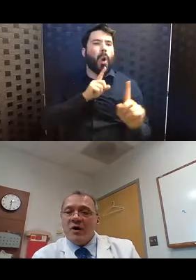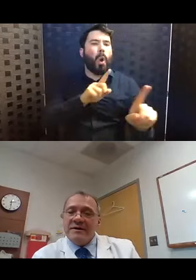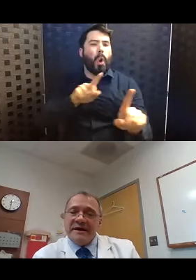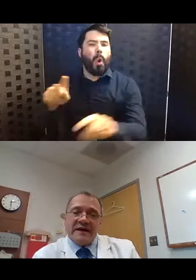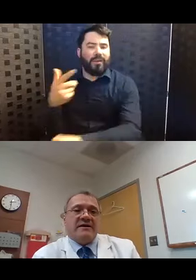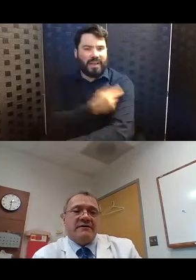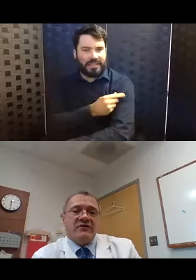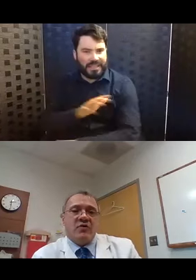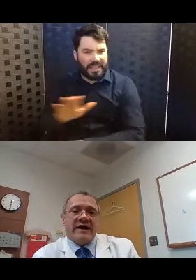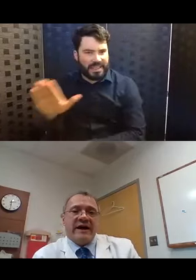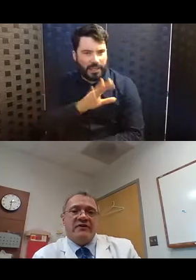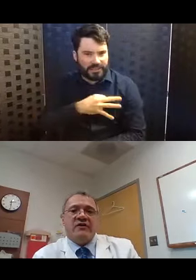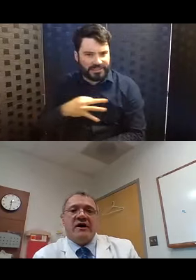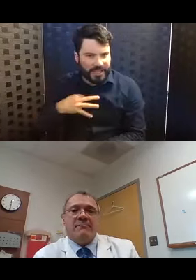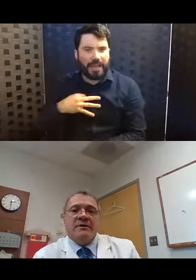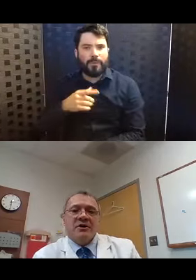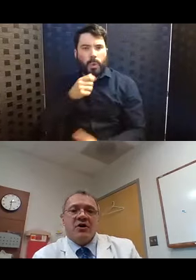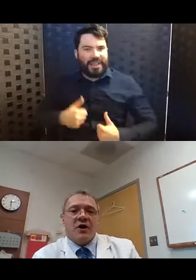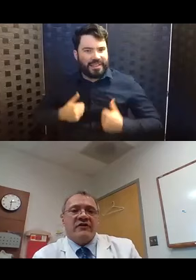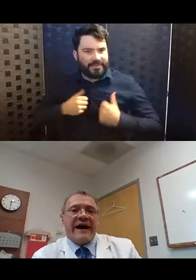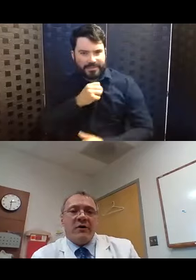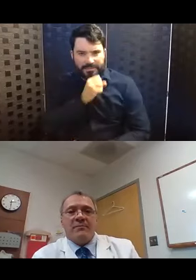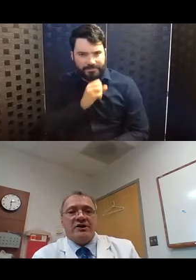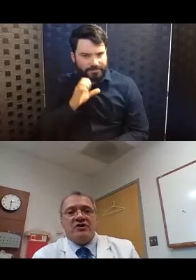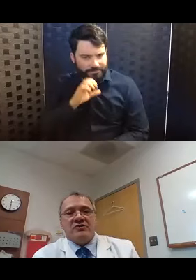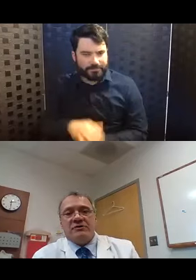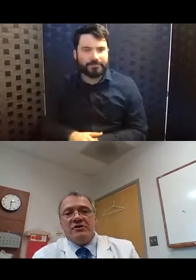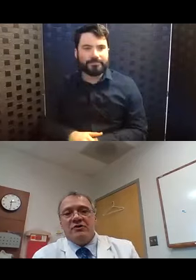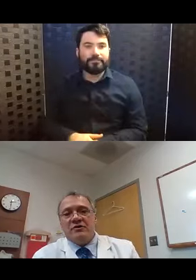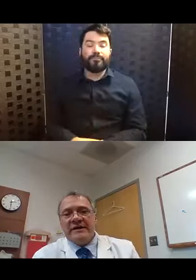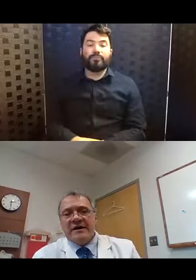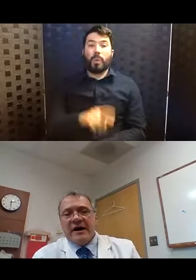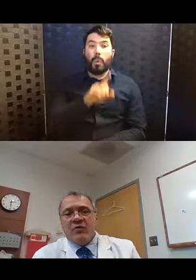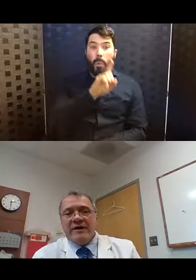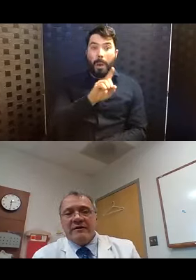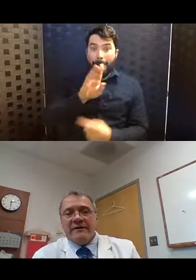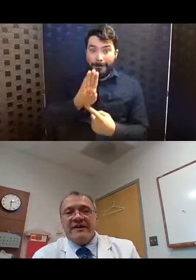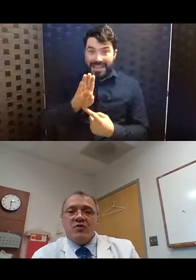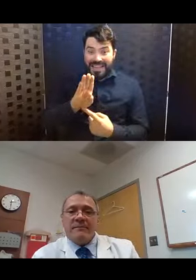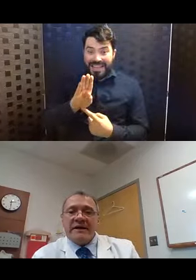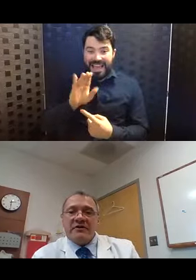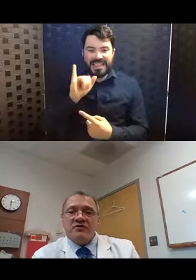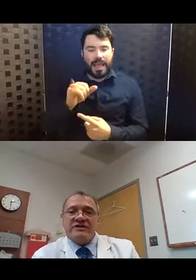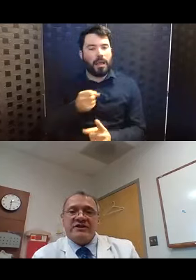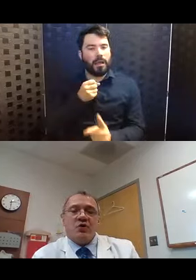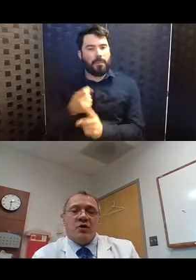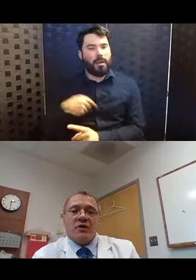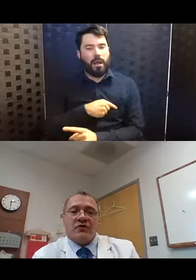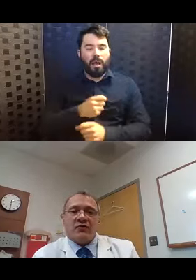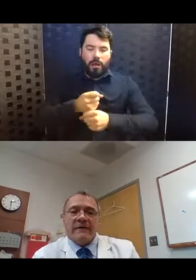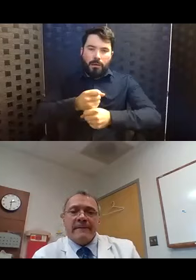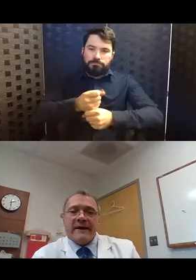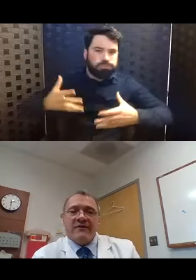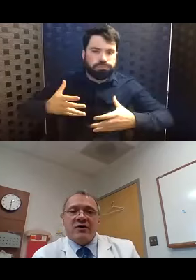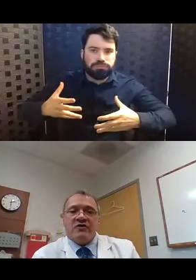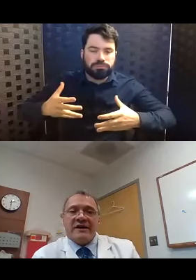Phase 1B is what has caused our mission to balloon. Phase 1B includes essential